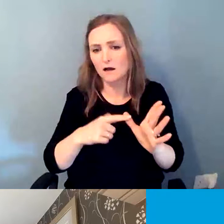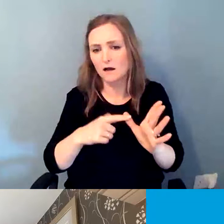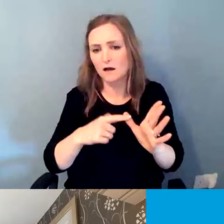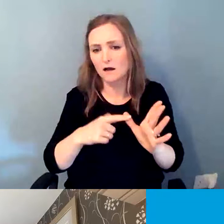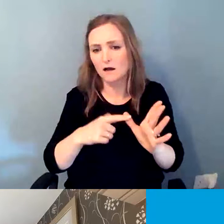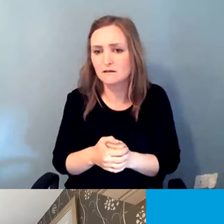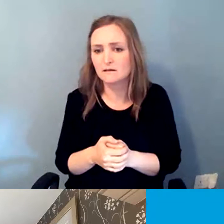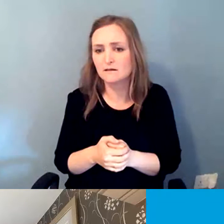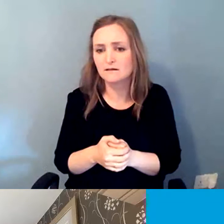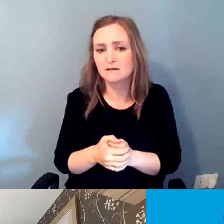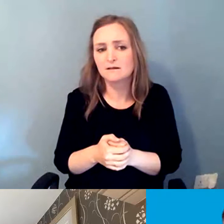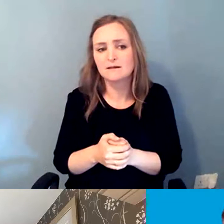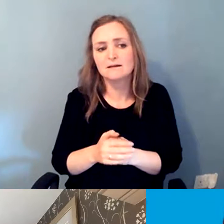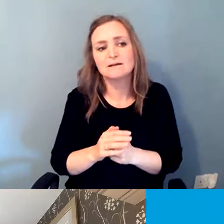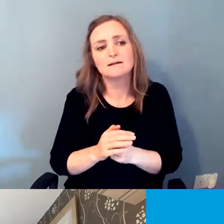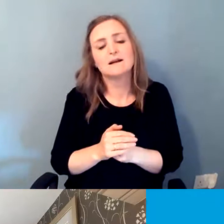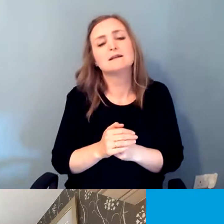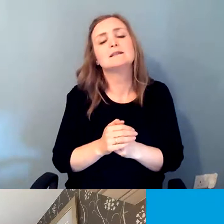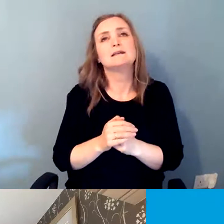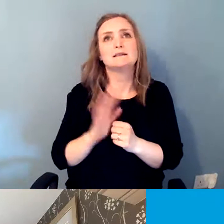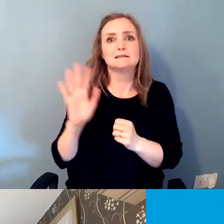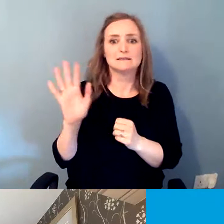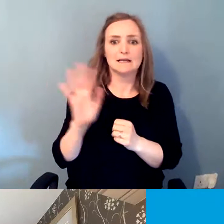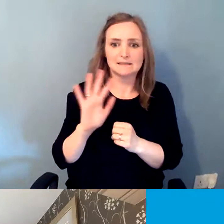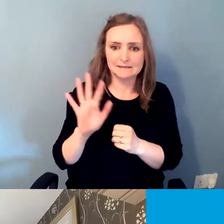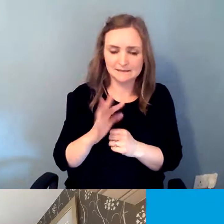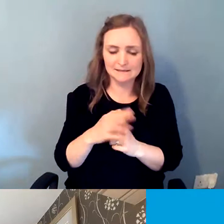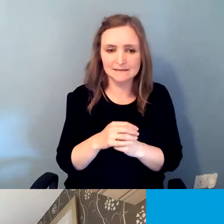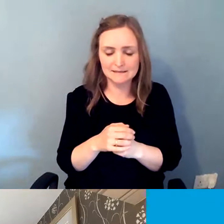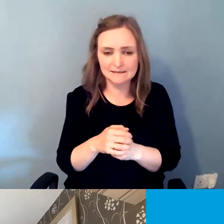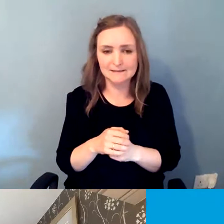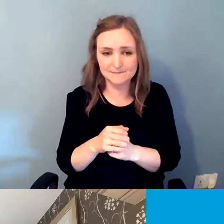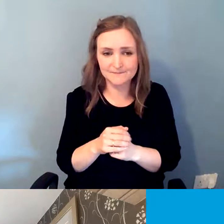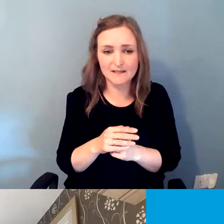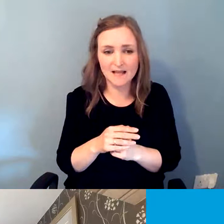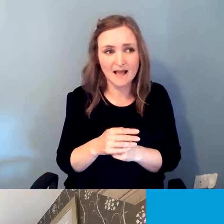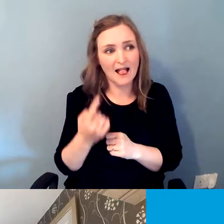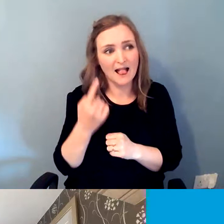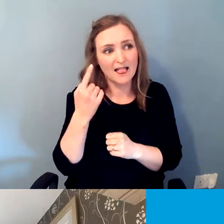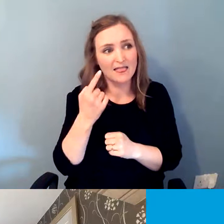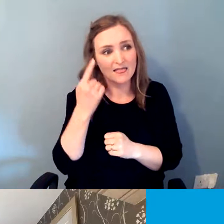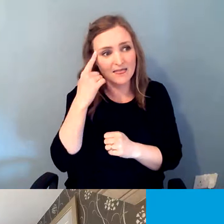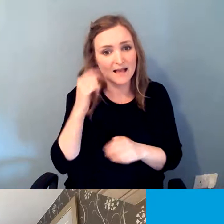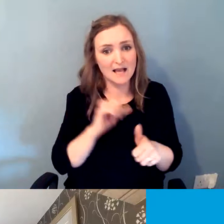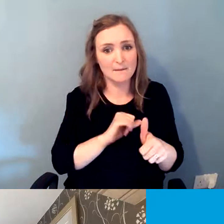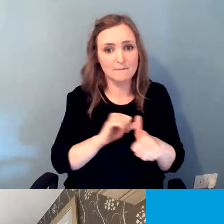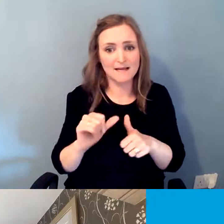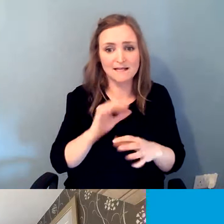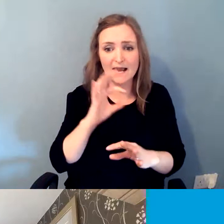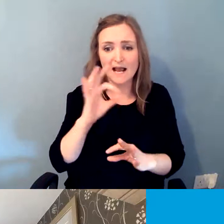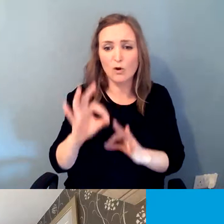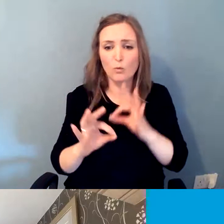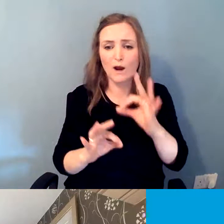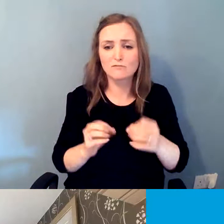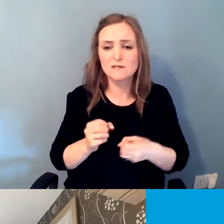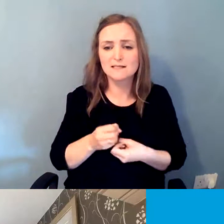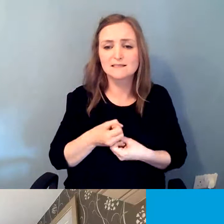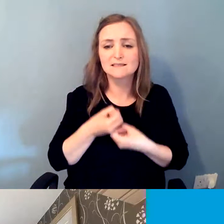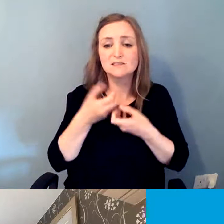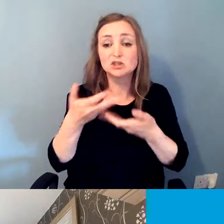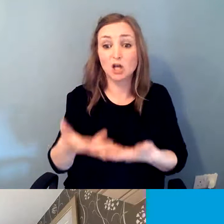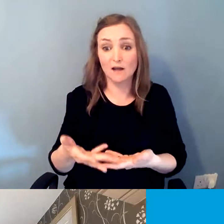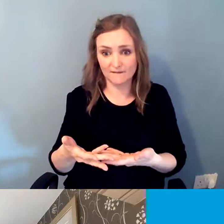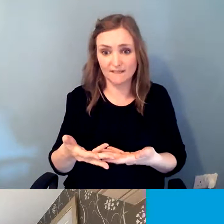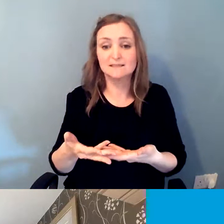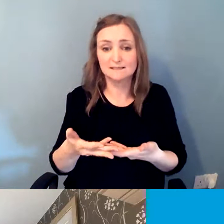Hi Stella, and thanks for sharing. I think it'd be really interesting for you to use our inquiries service, Stella, so that we can find out a little bit more